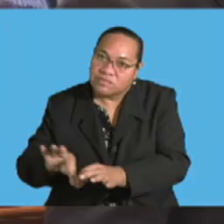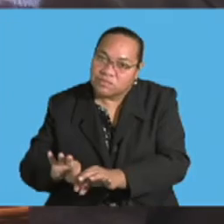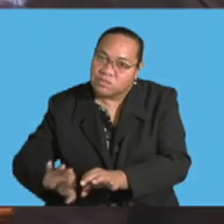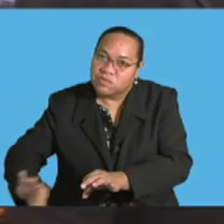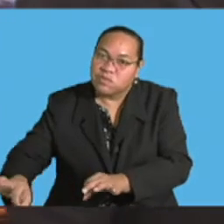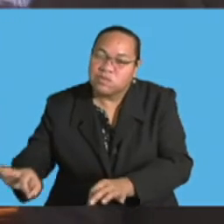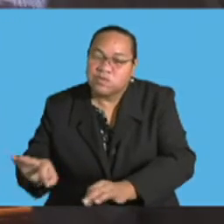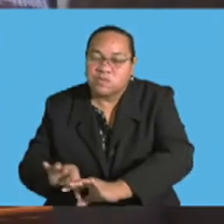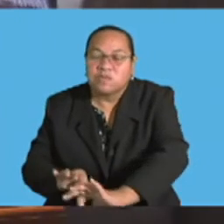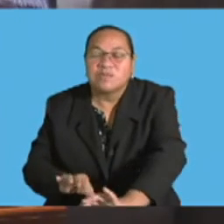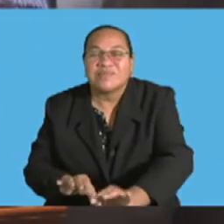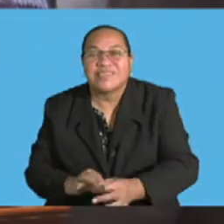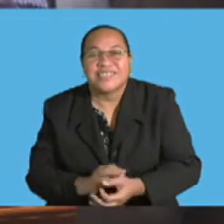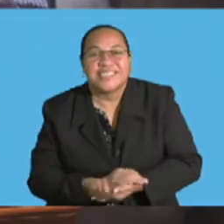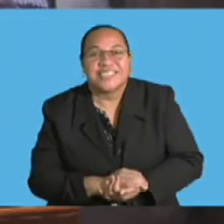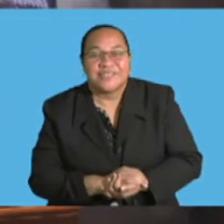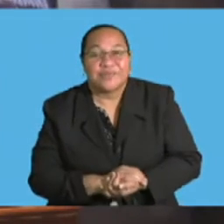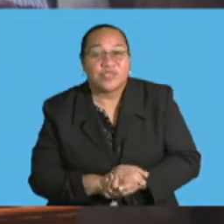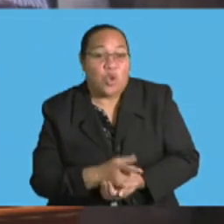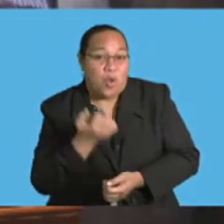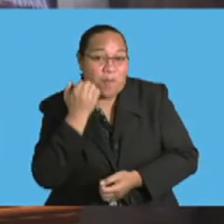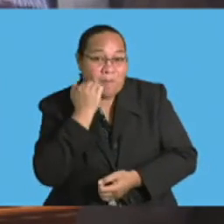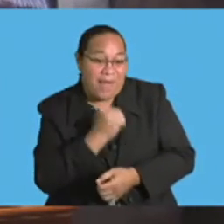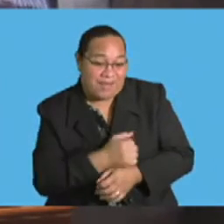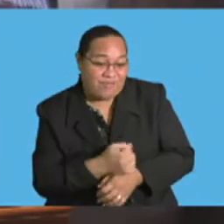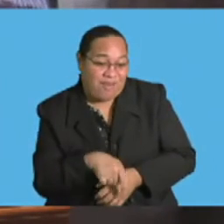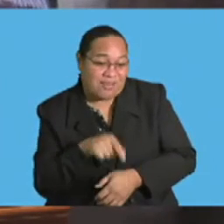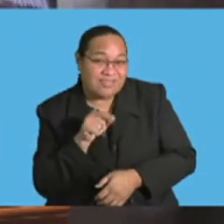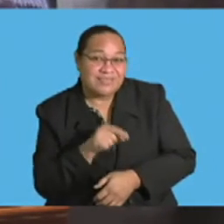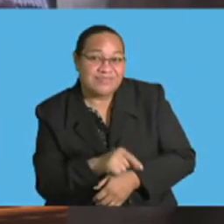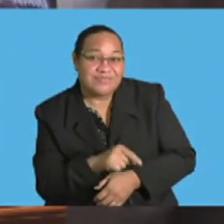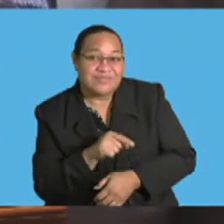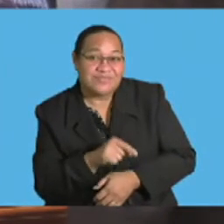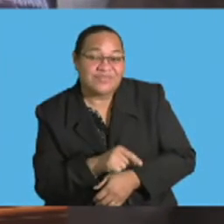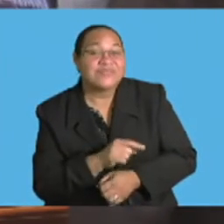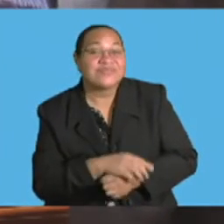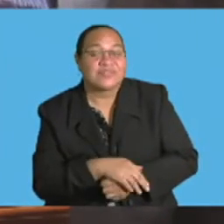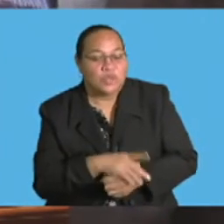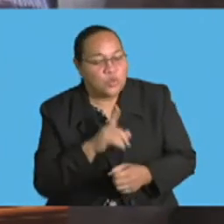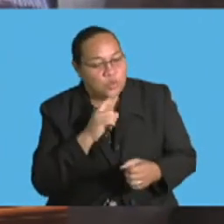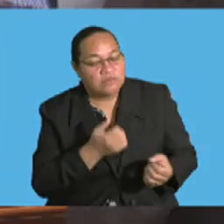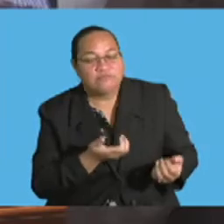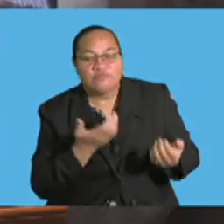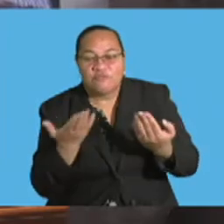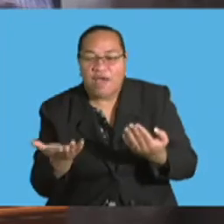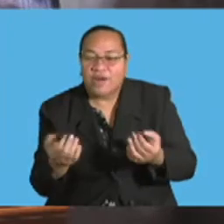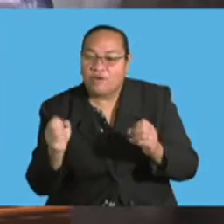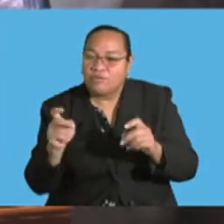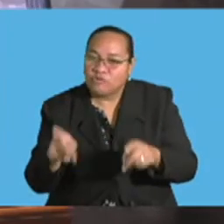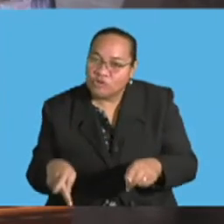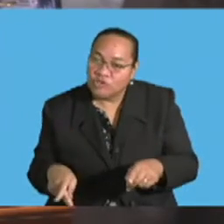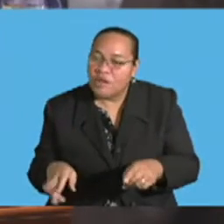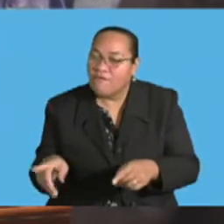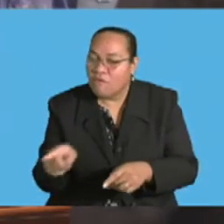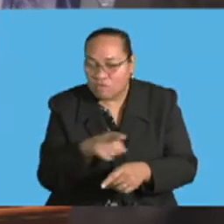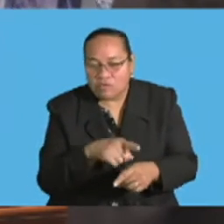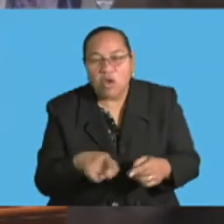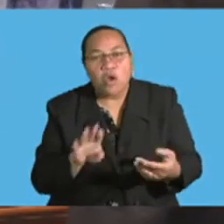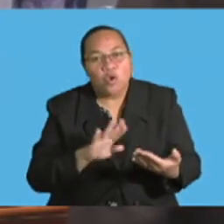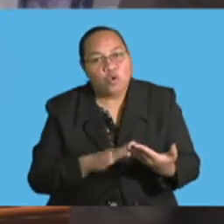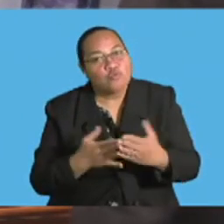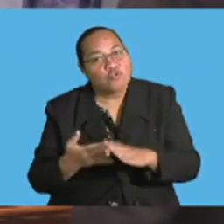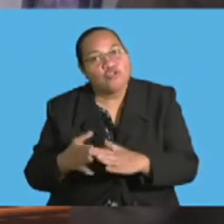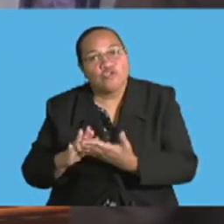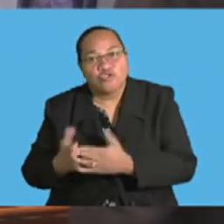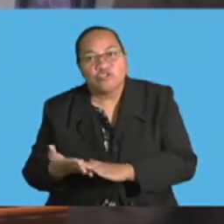with BlackRock, it will provide the opportunity for the communities in there to